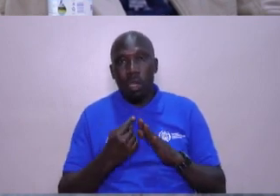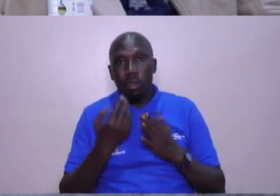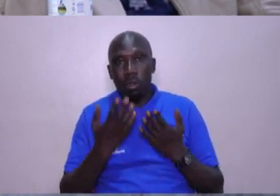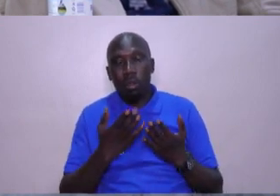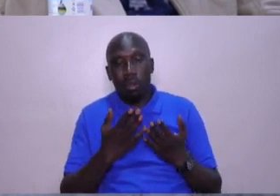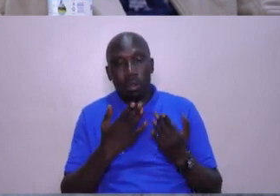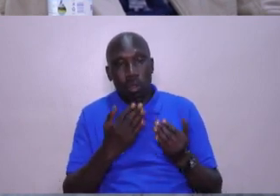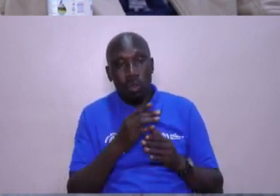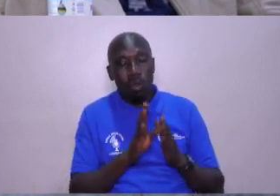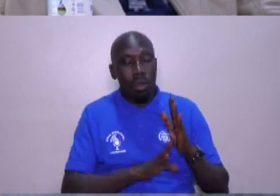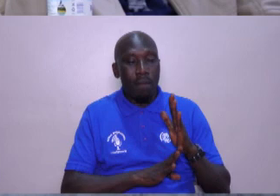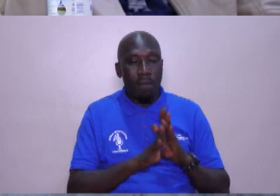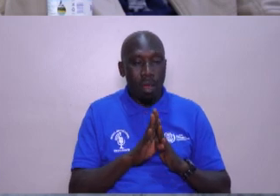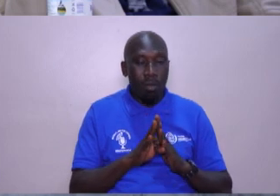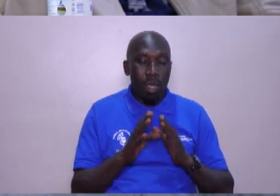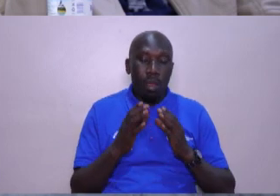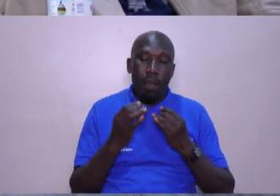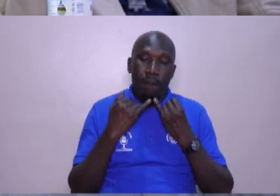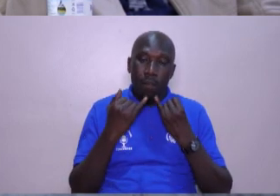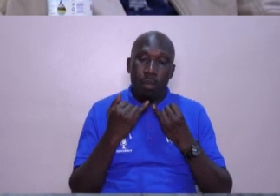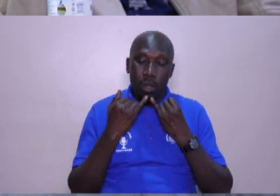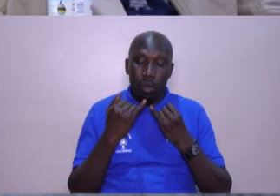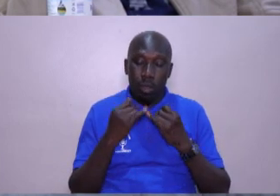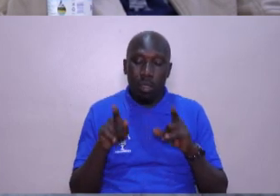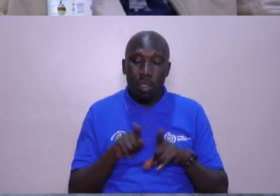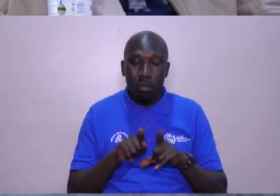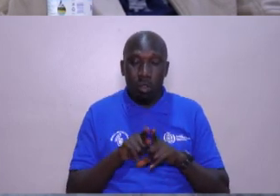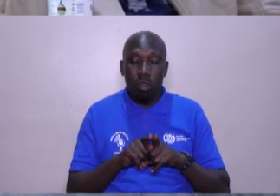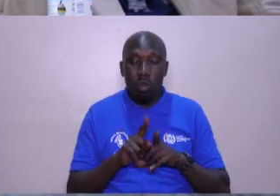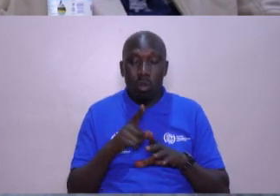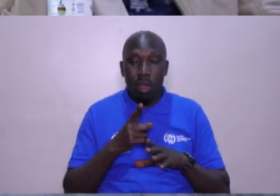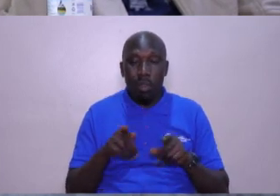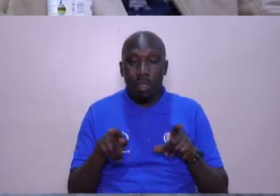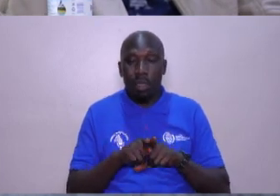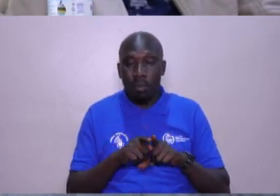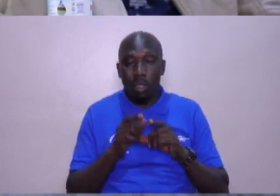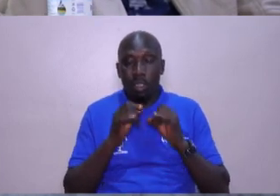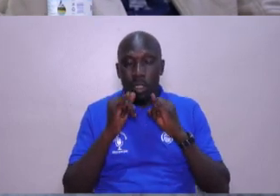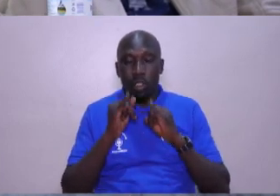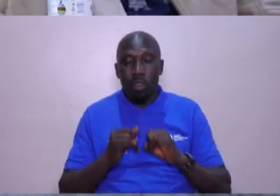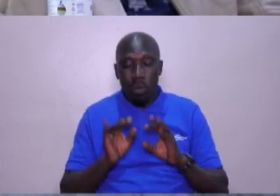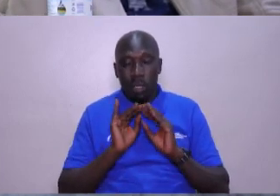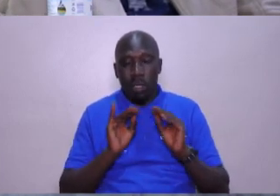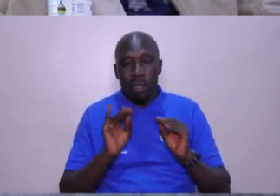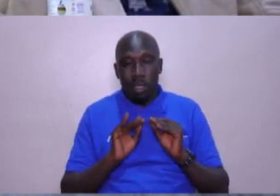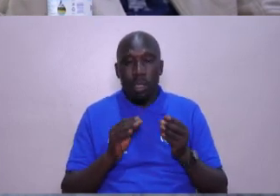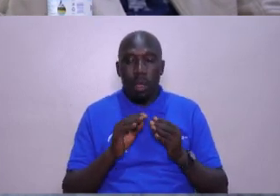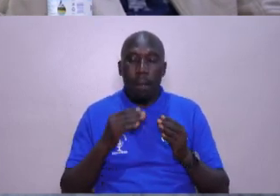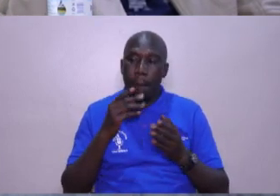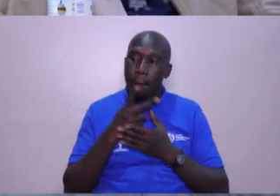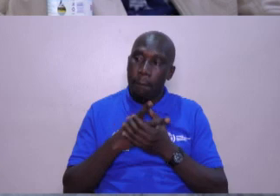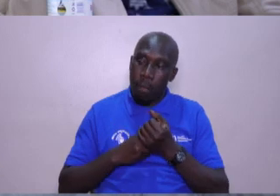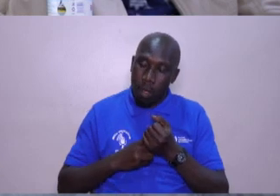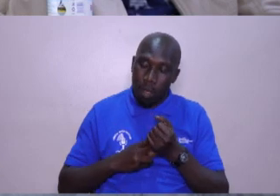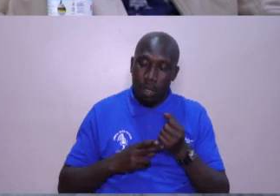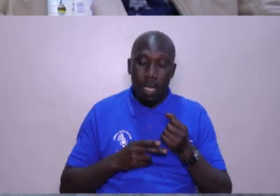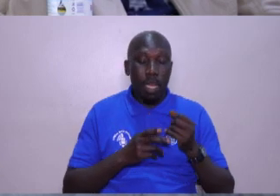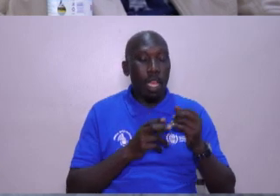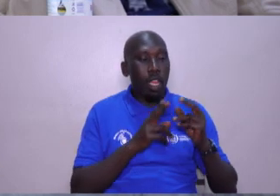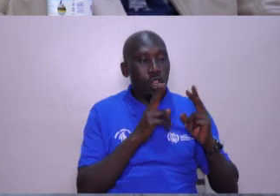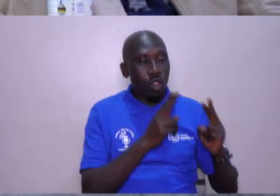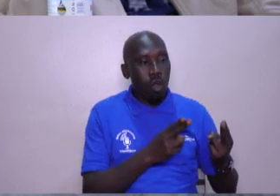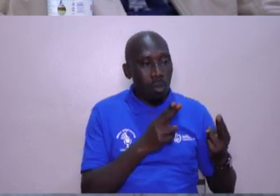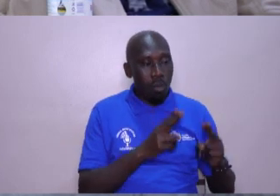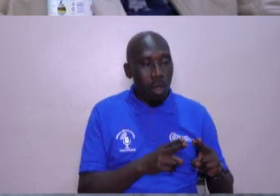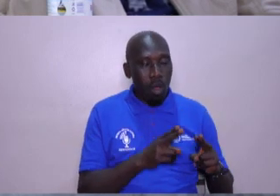You're developing content. You are one of the 7 institutions that is teaching both what we call the normal students, and